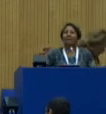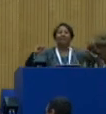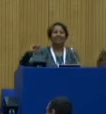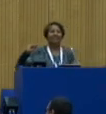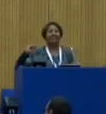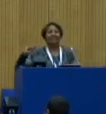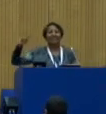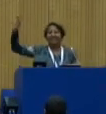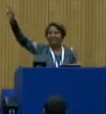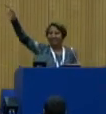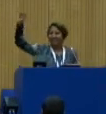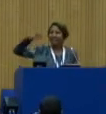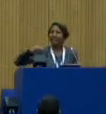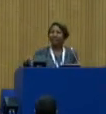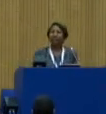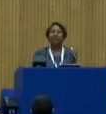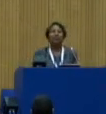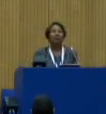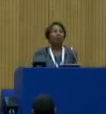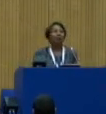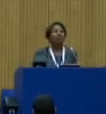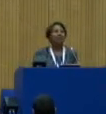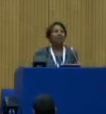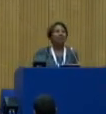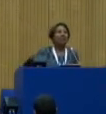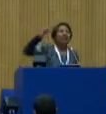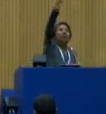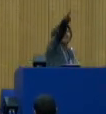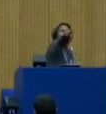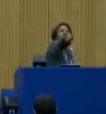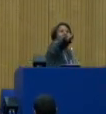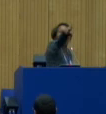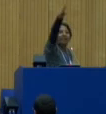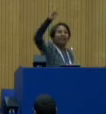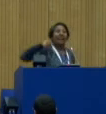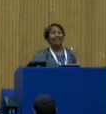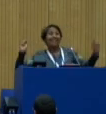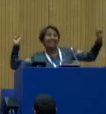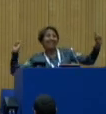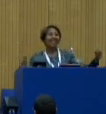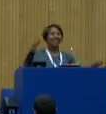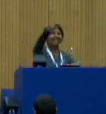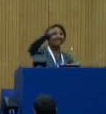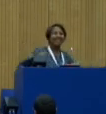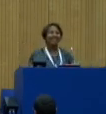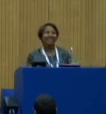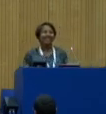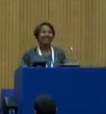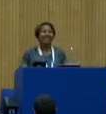our panel? Shall we take a question or comment? Okay, right at the back there. I can see